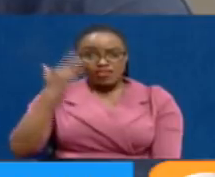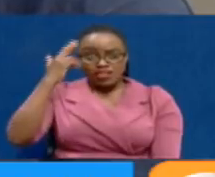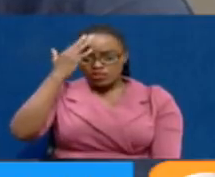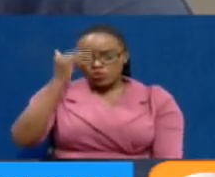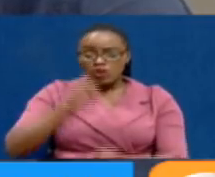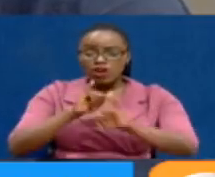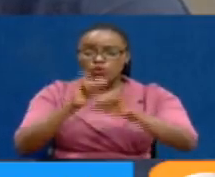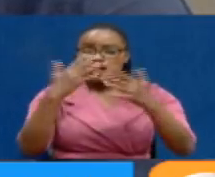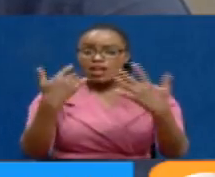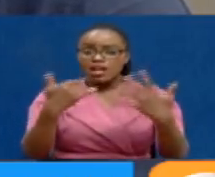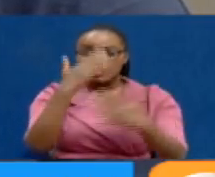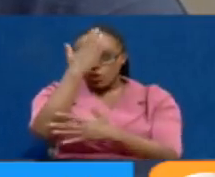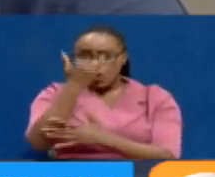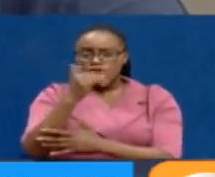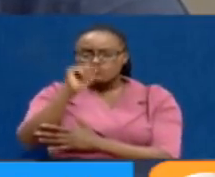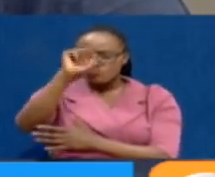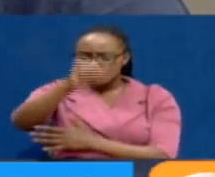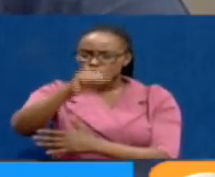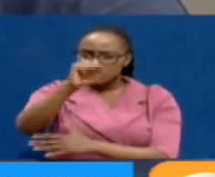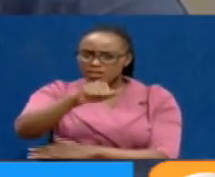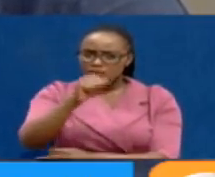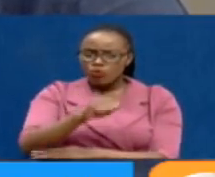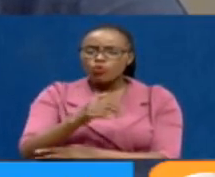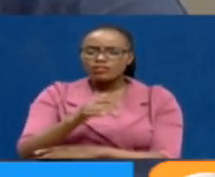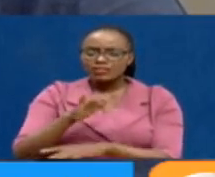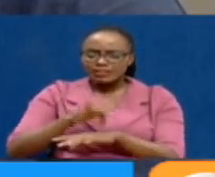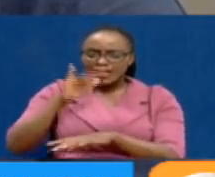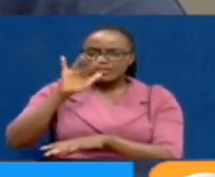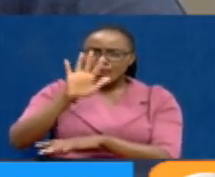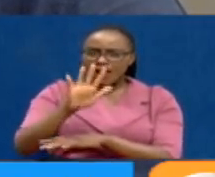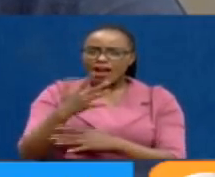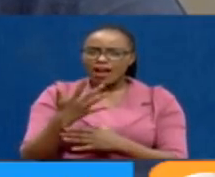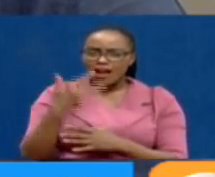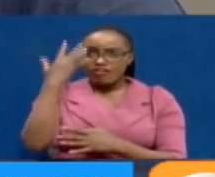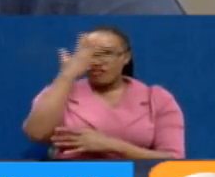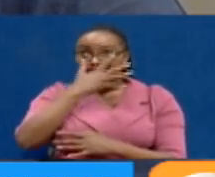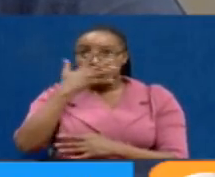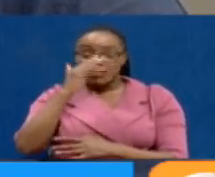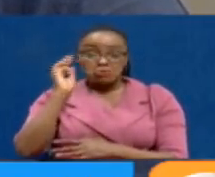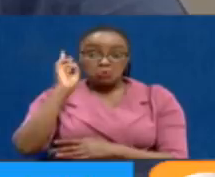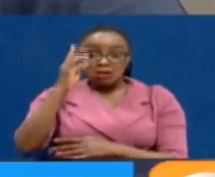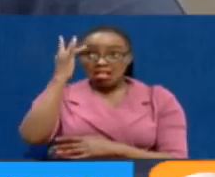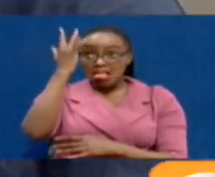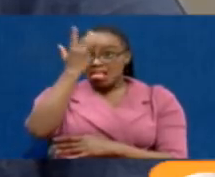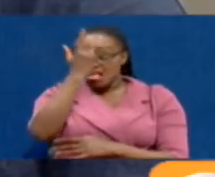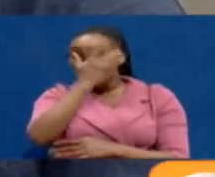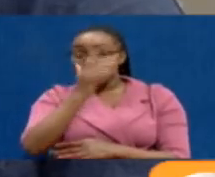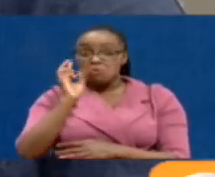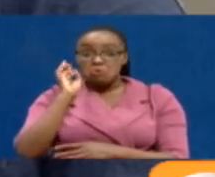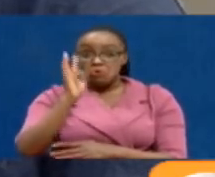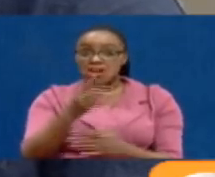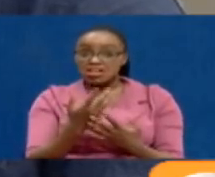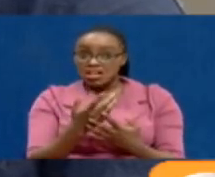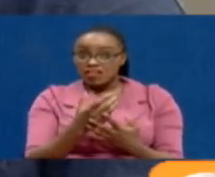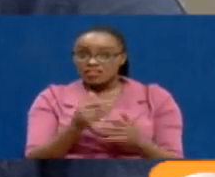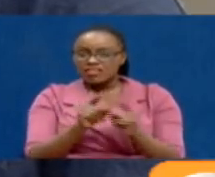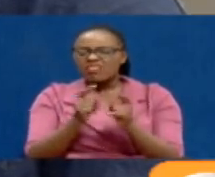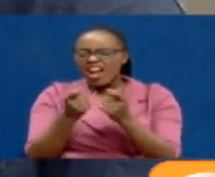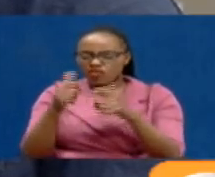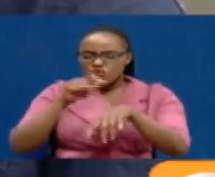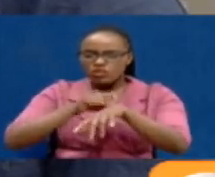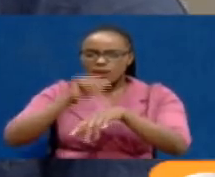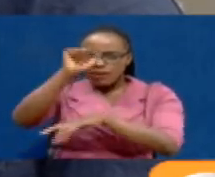need to clean your hands, because you're most likely going to touch your face several dozen times, at